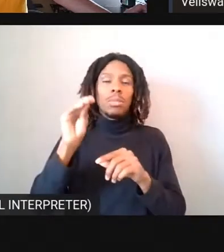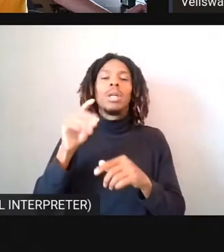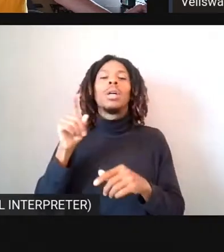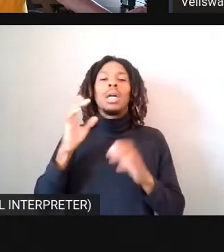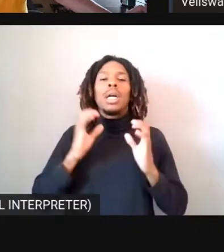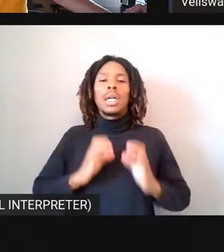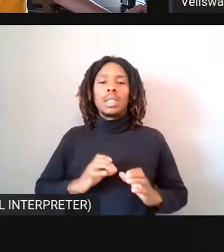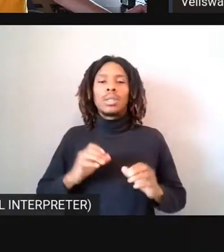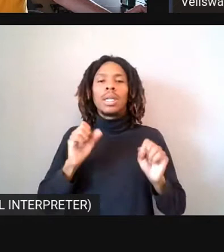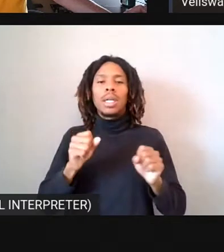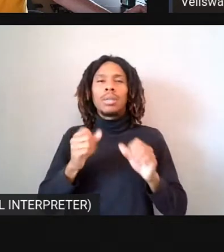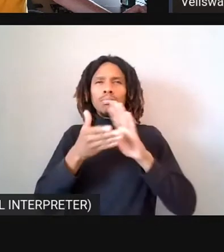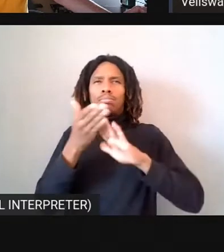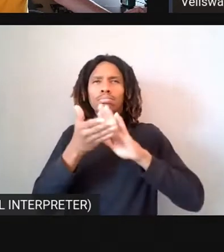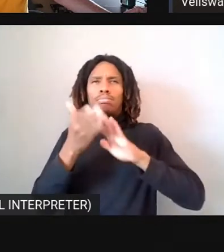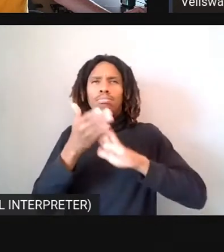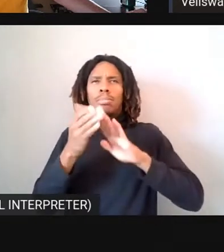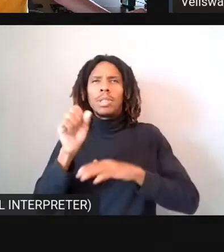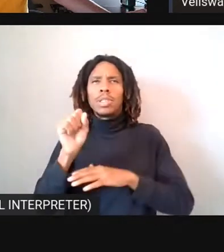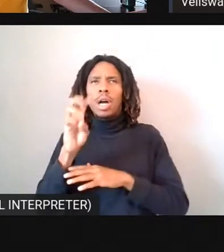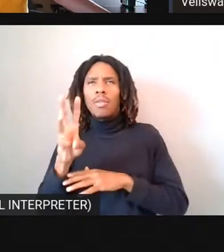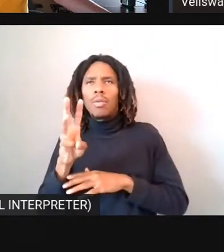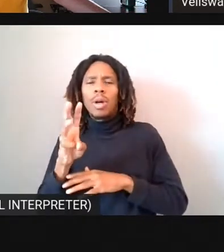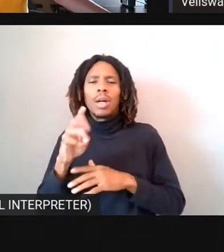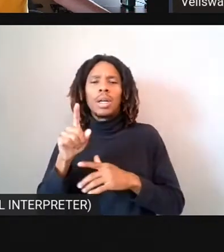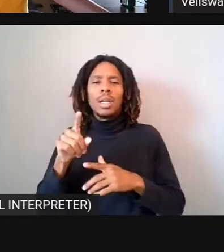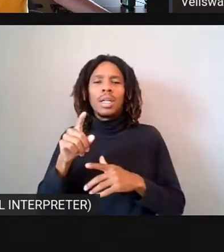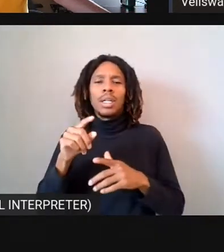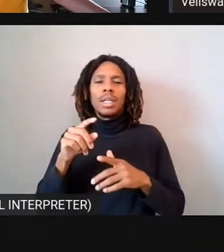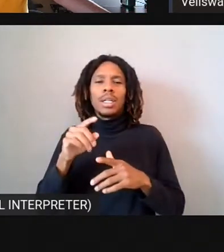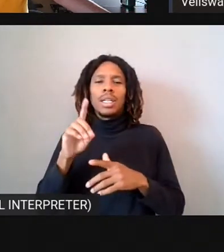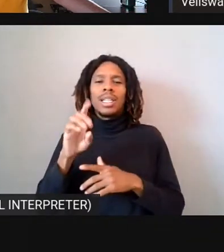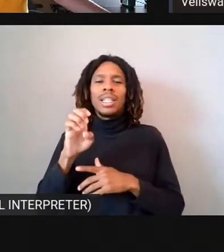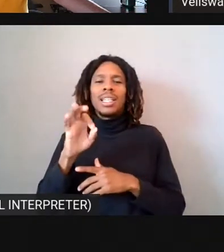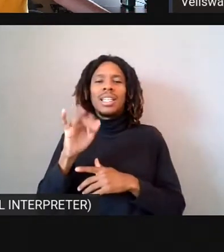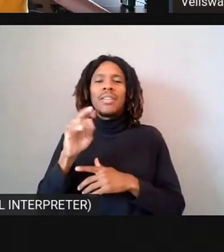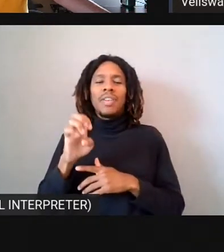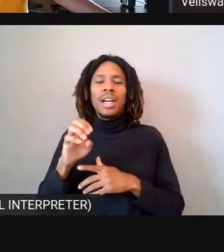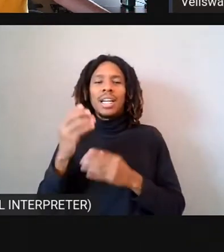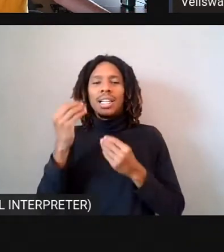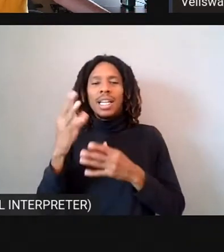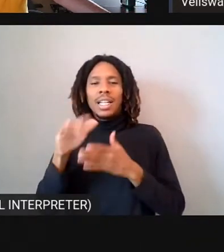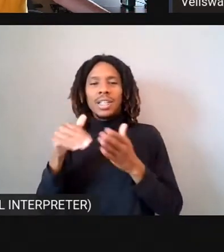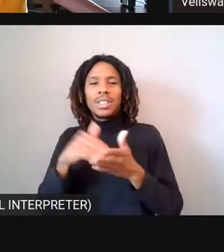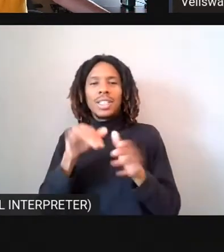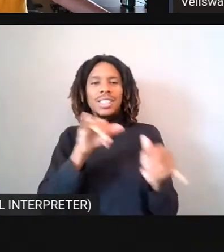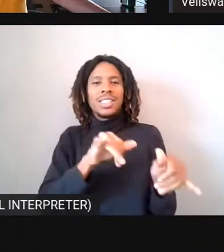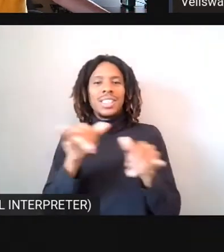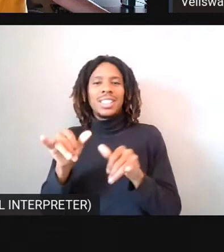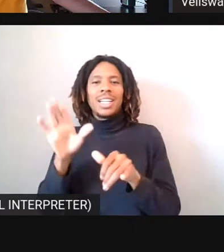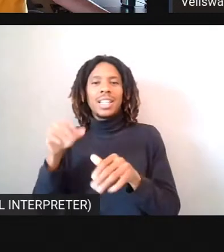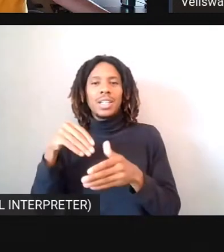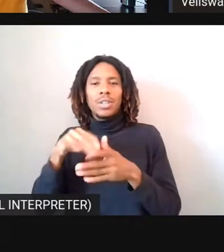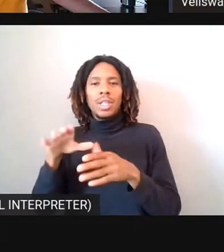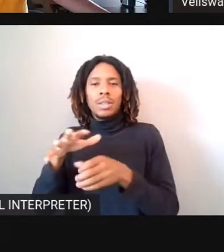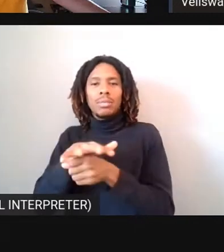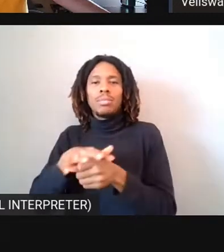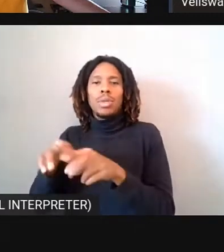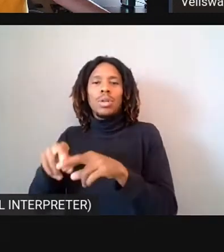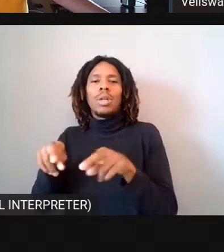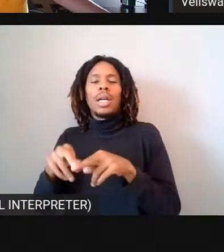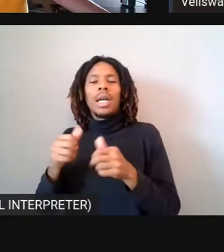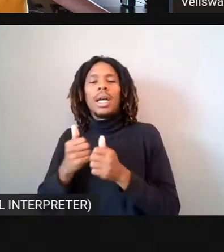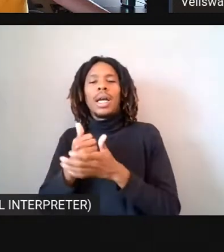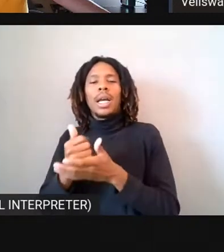are able to run the software-defined data center on it, just like they do within the region. And this helps them to address